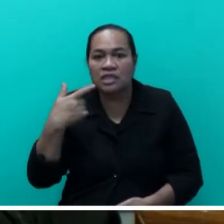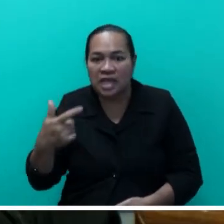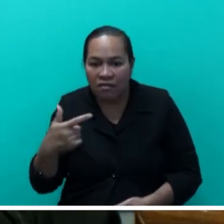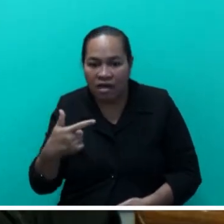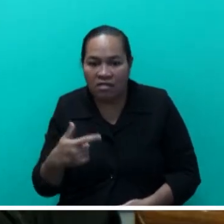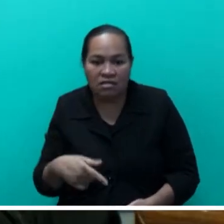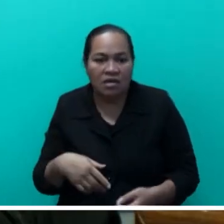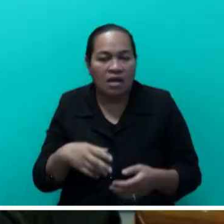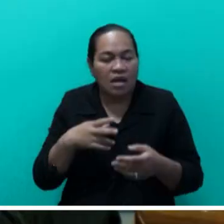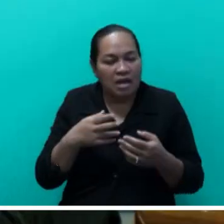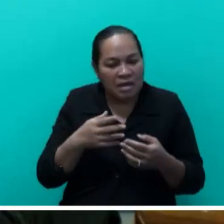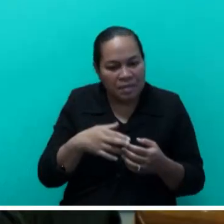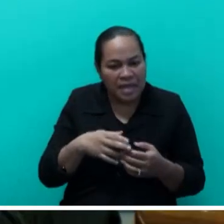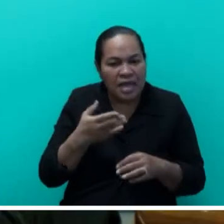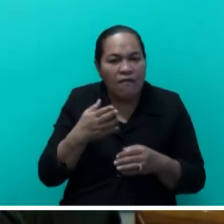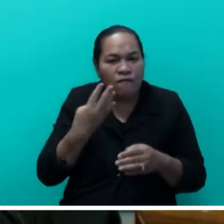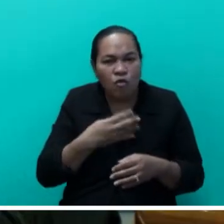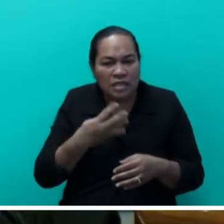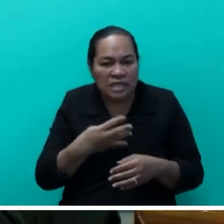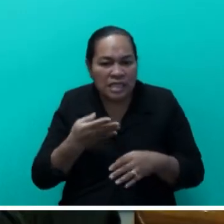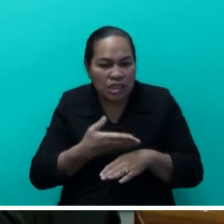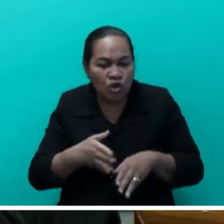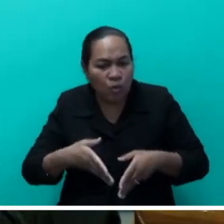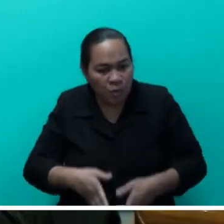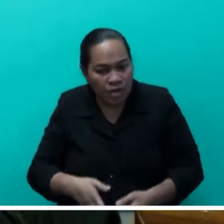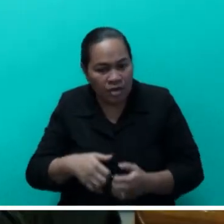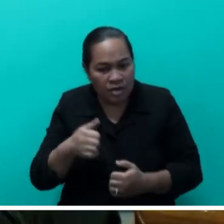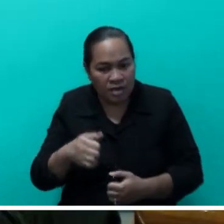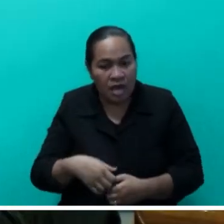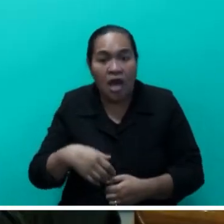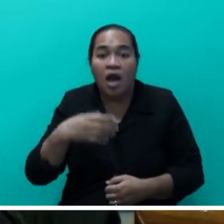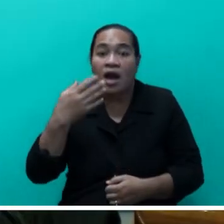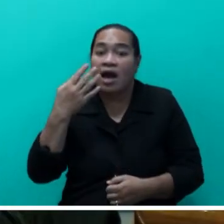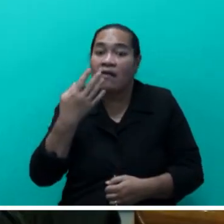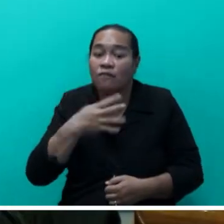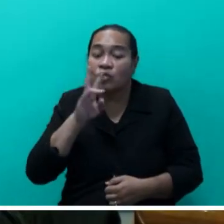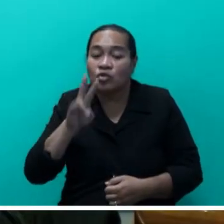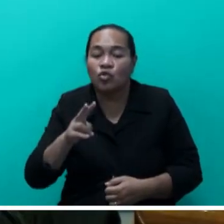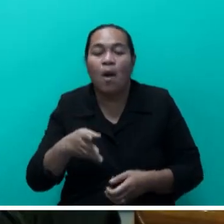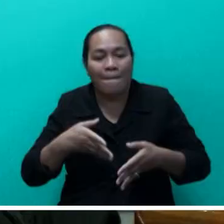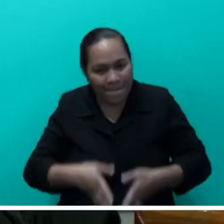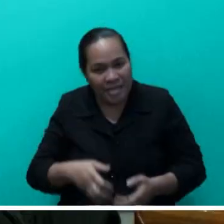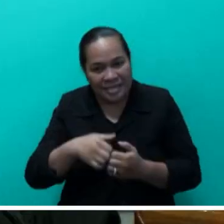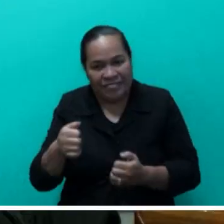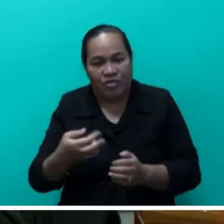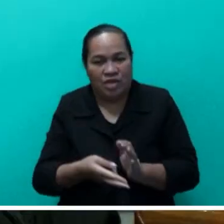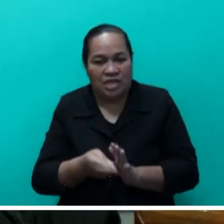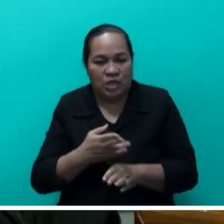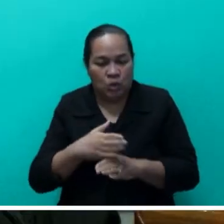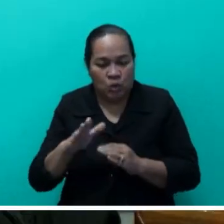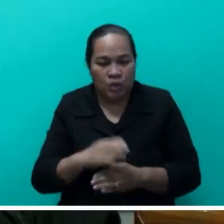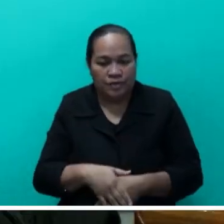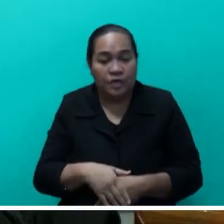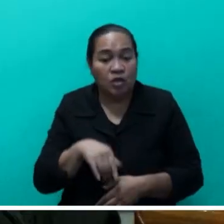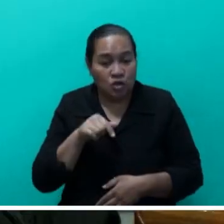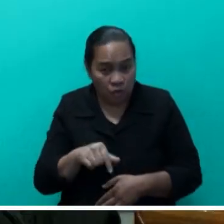registrations, 40 new birth registrations, and 42 birth certificate renewals. Building on this success, the Ministry of Justice